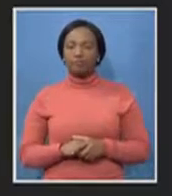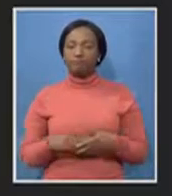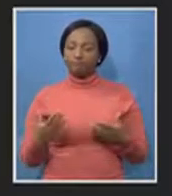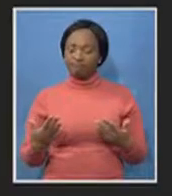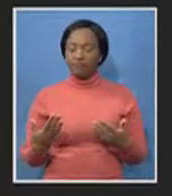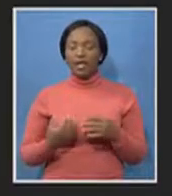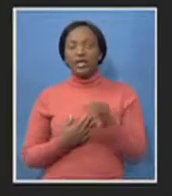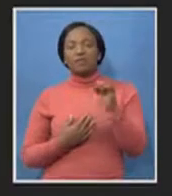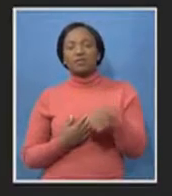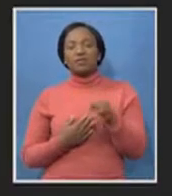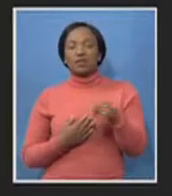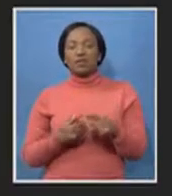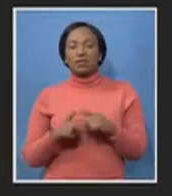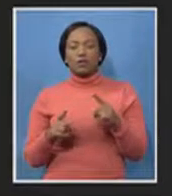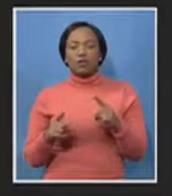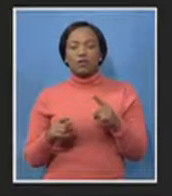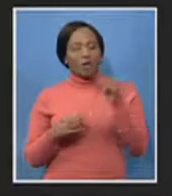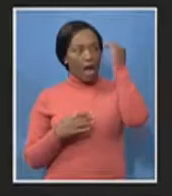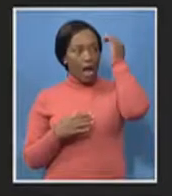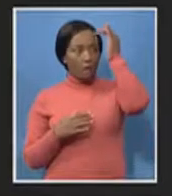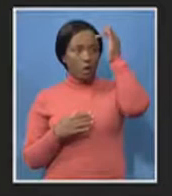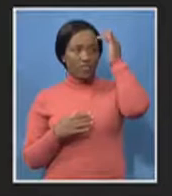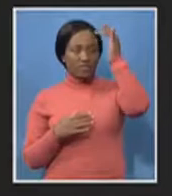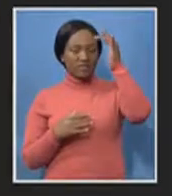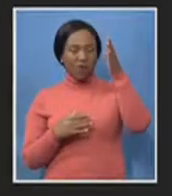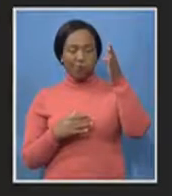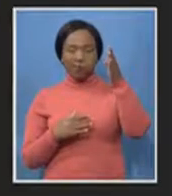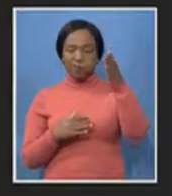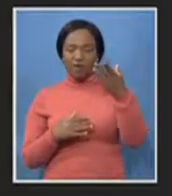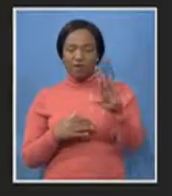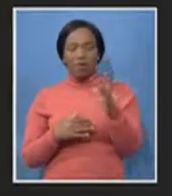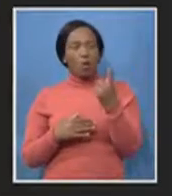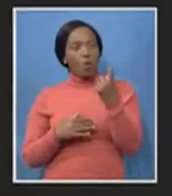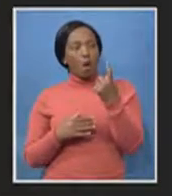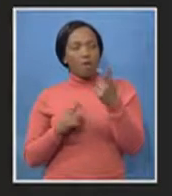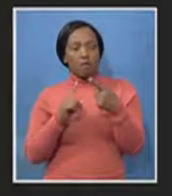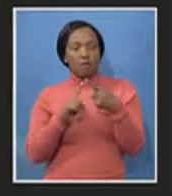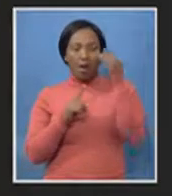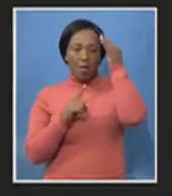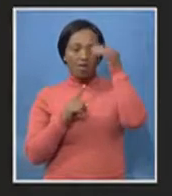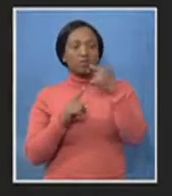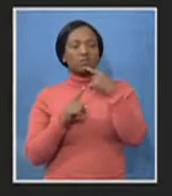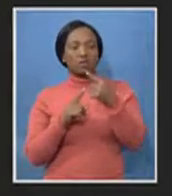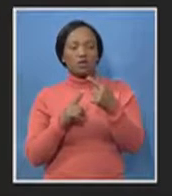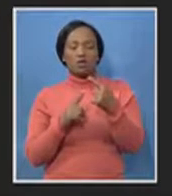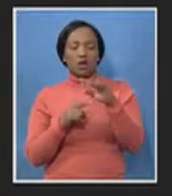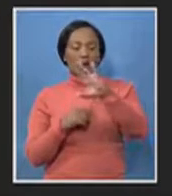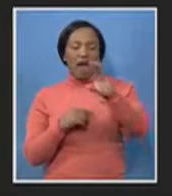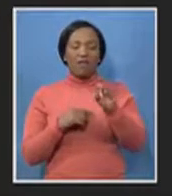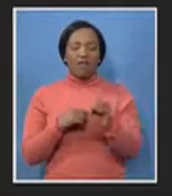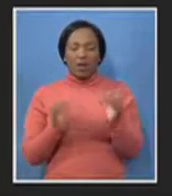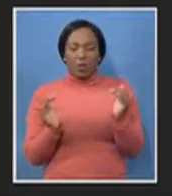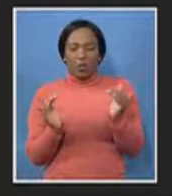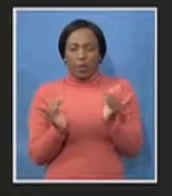hypotheses. One of them is that, we do have a younger population in Africa in general, and of course in South Africa. And we know that this